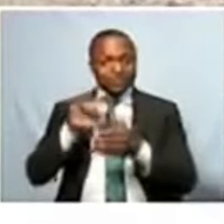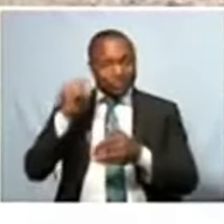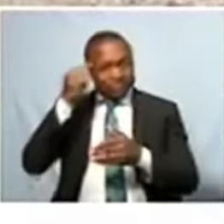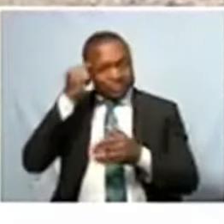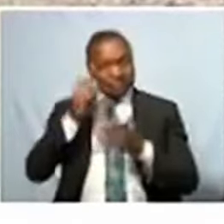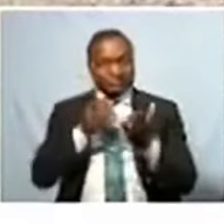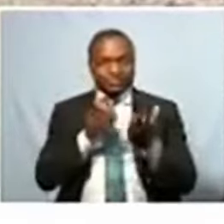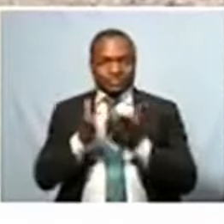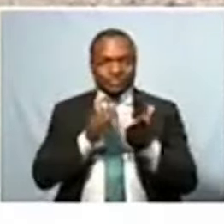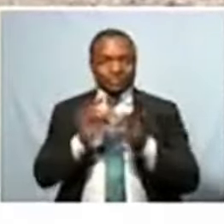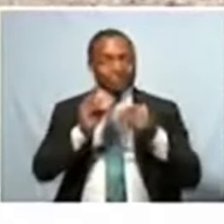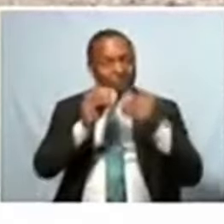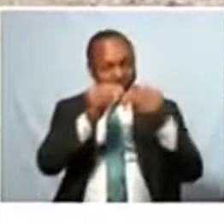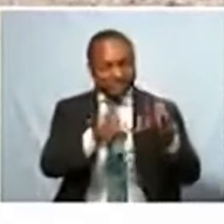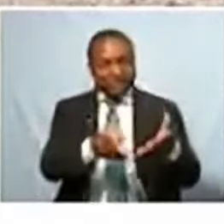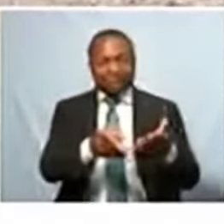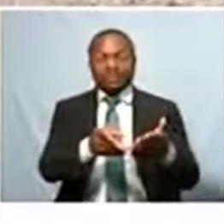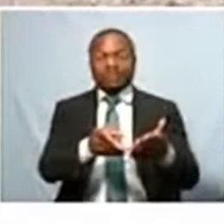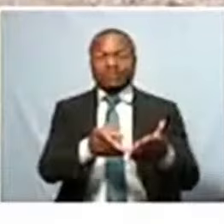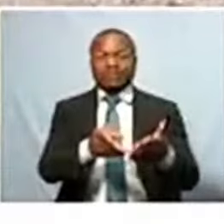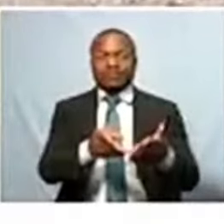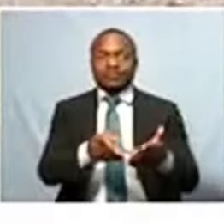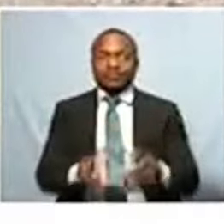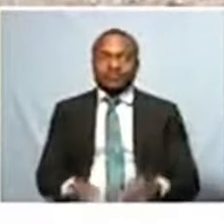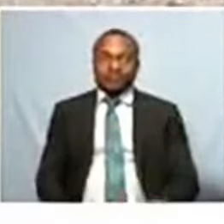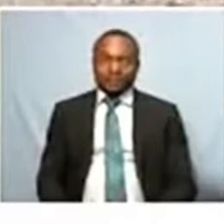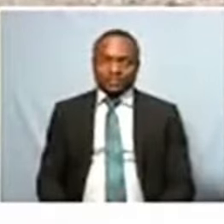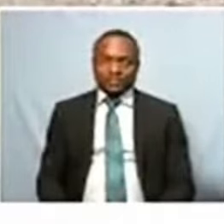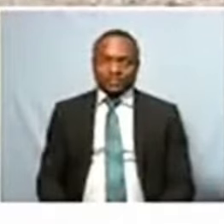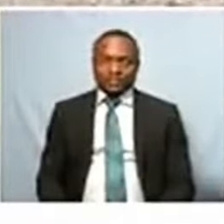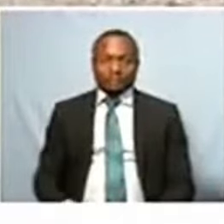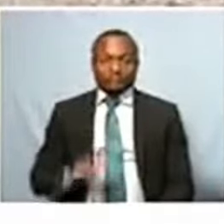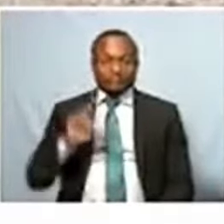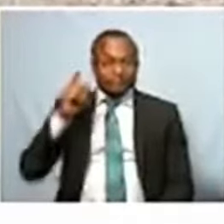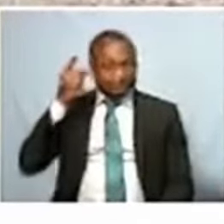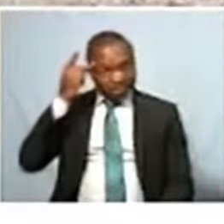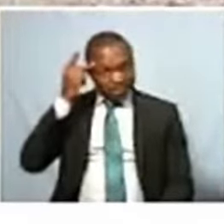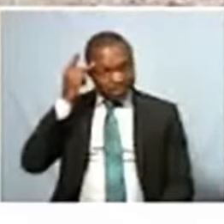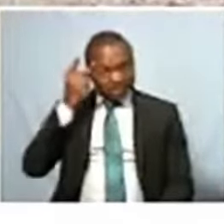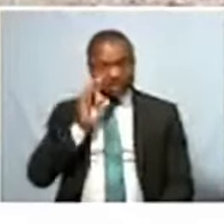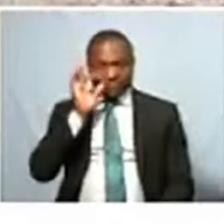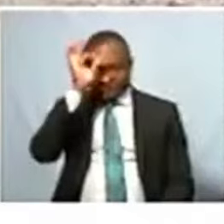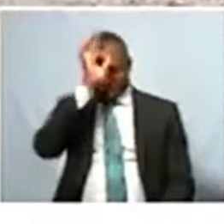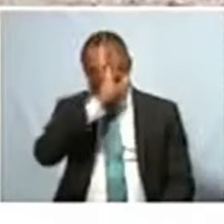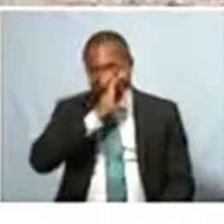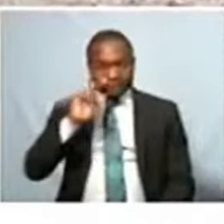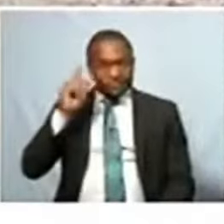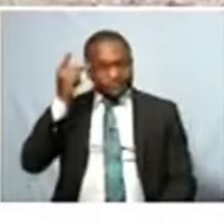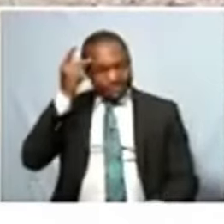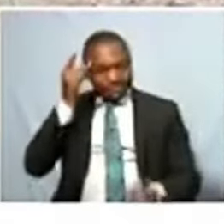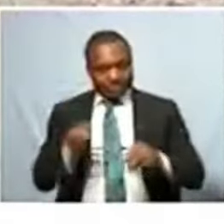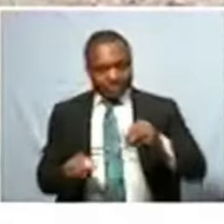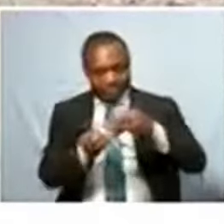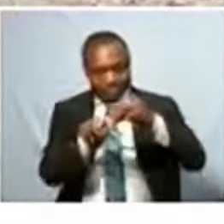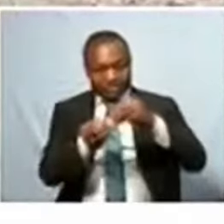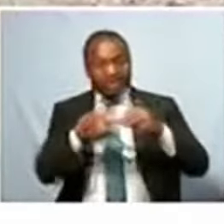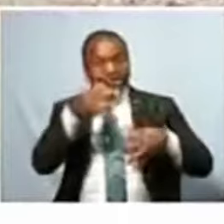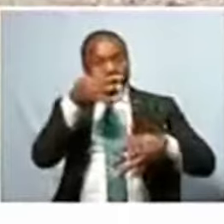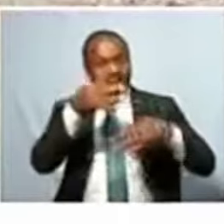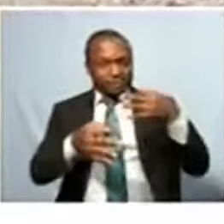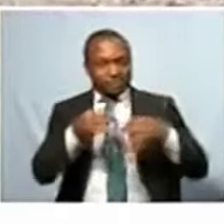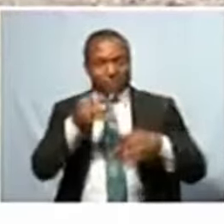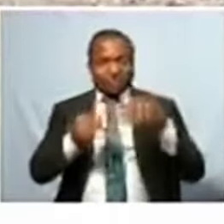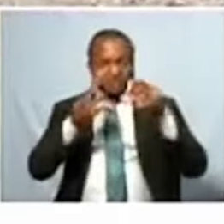services, they are given based on political face and political affiliation. Where if